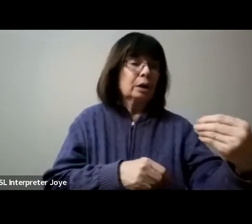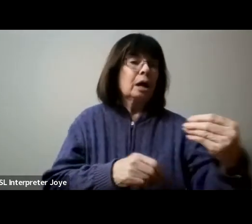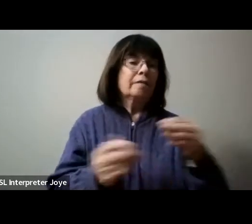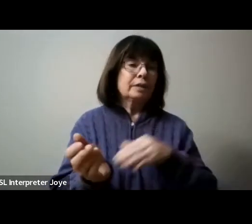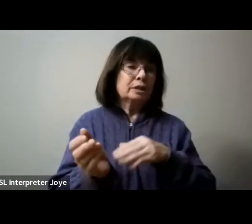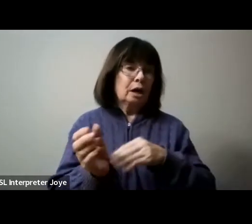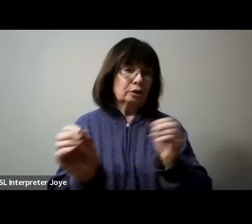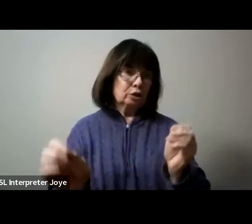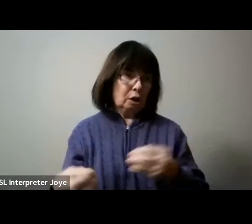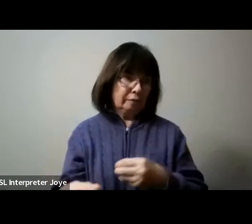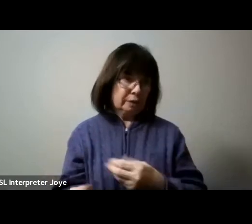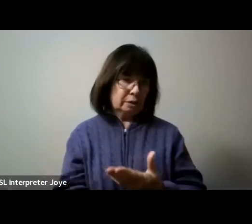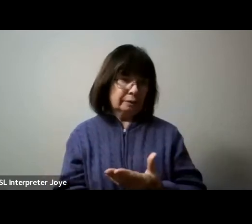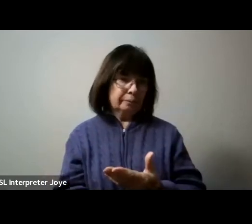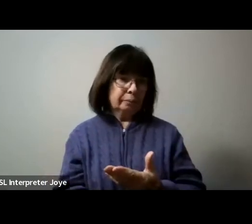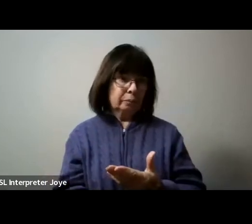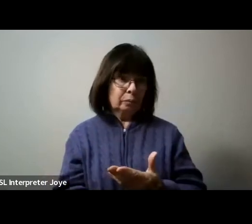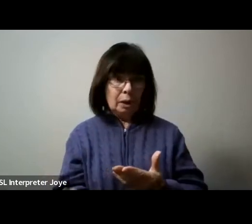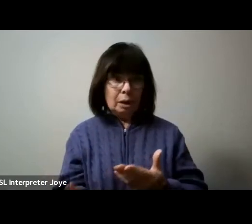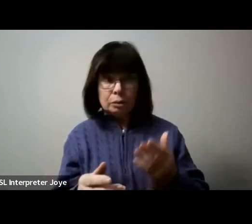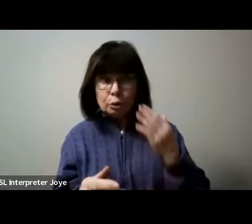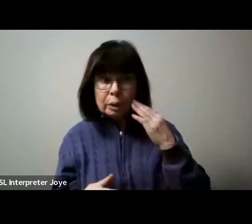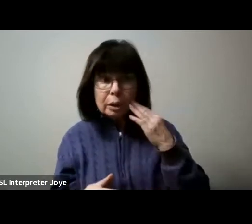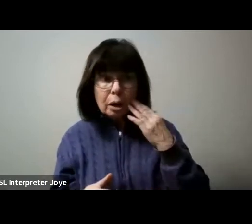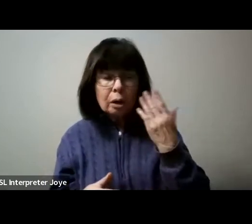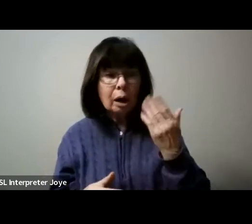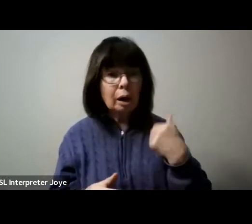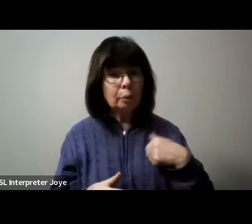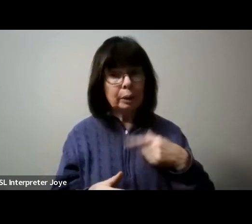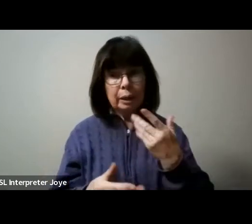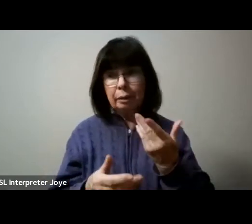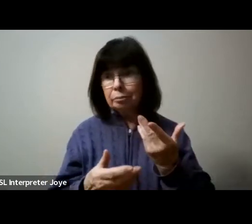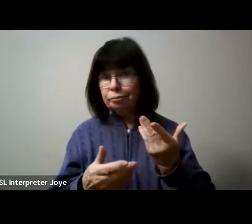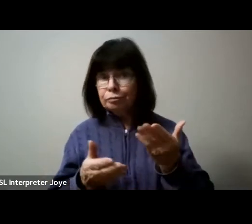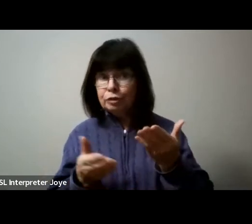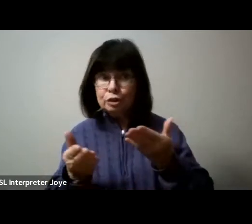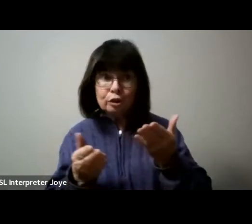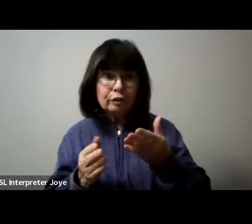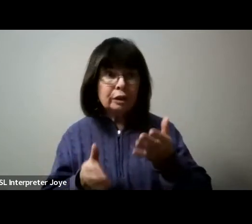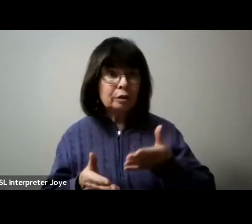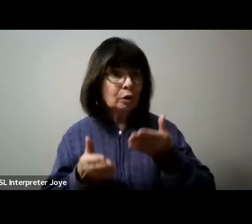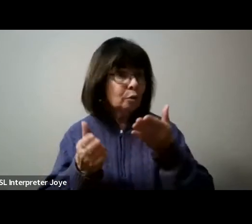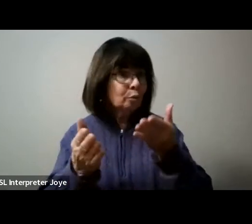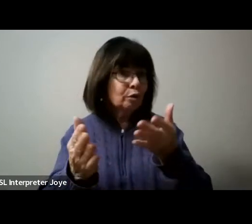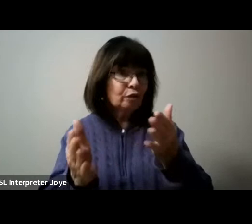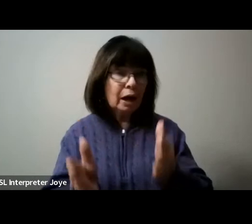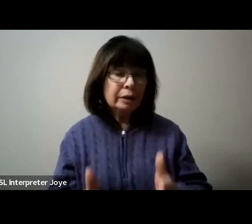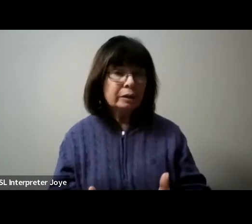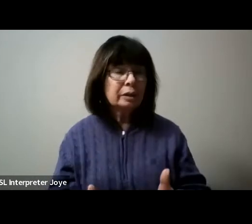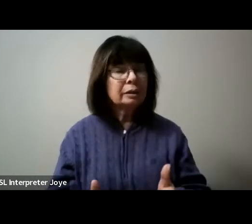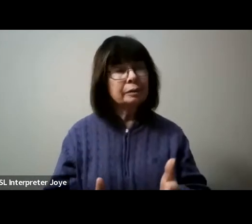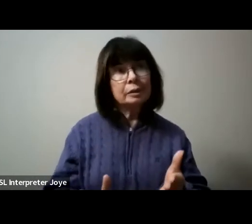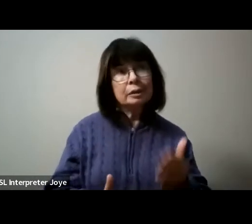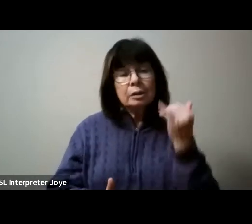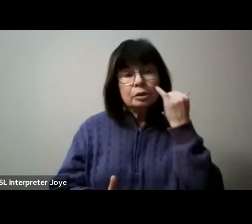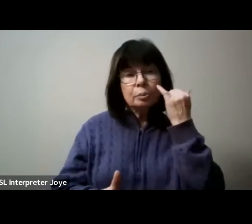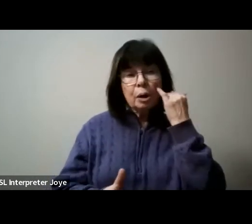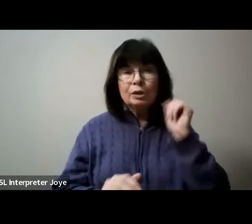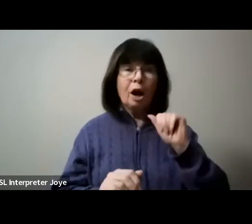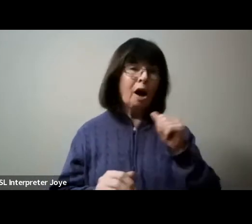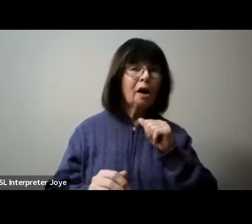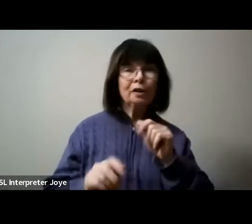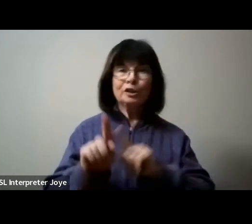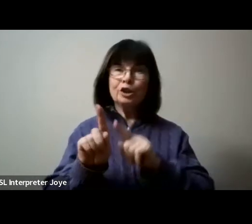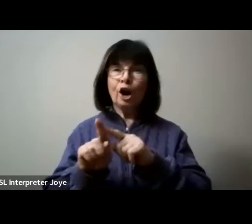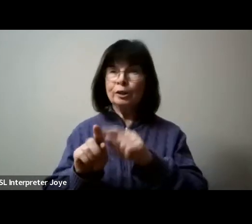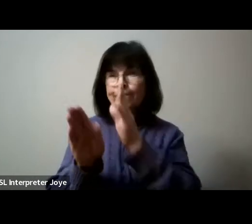Like, are we surveying providers? Do we know if people, okay, so let's say all the stars align, they